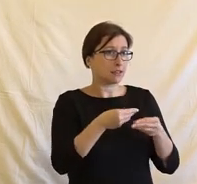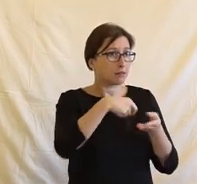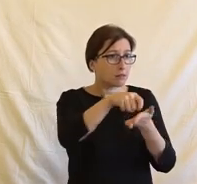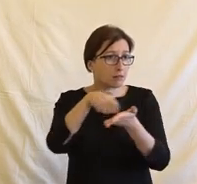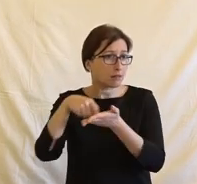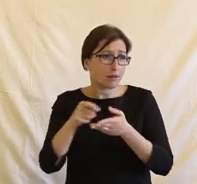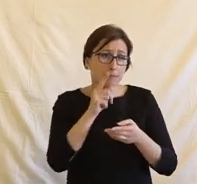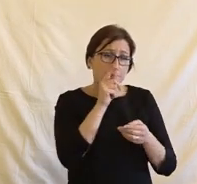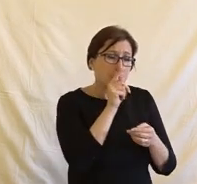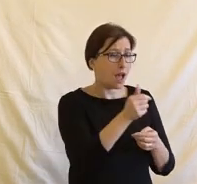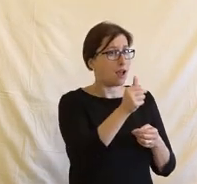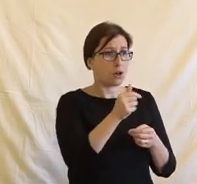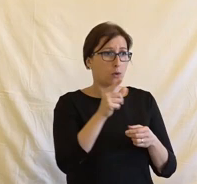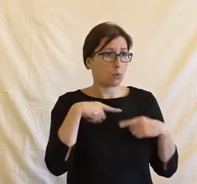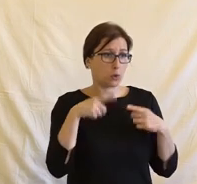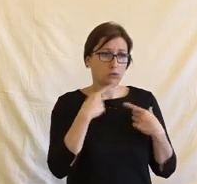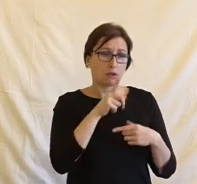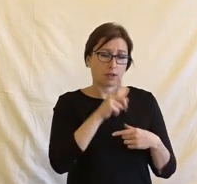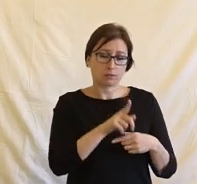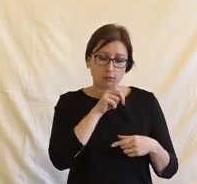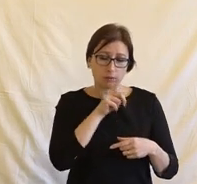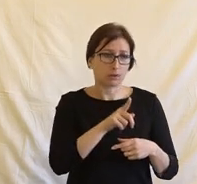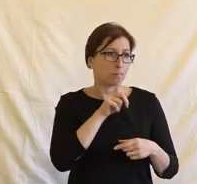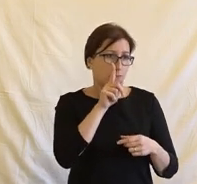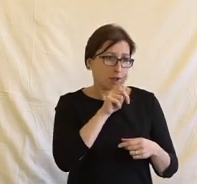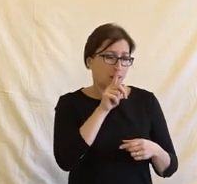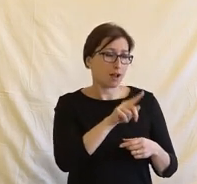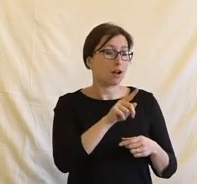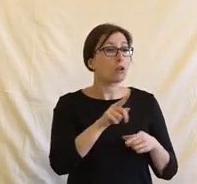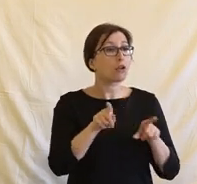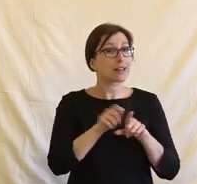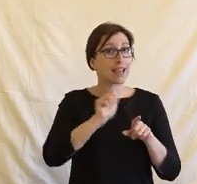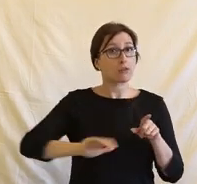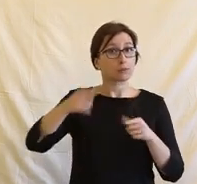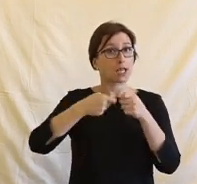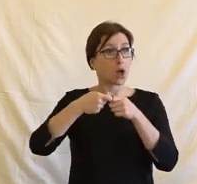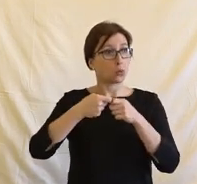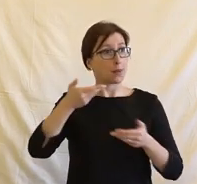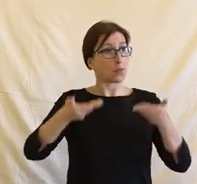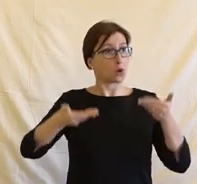v malé míře používání hotovosti i v Evropské unii.